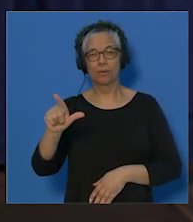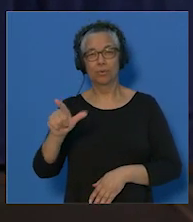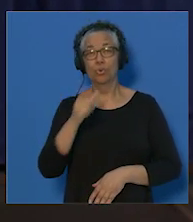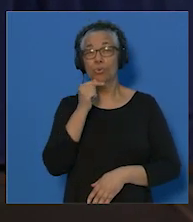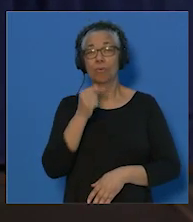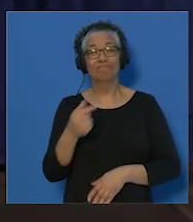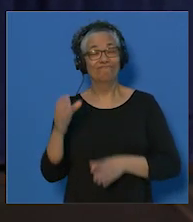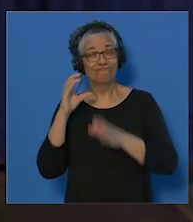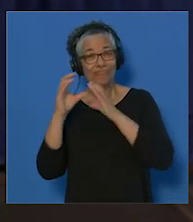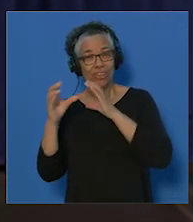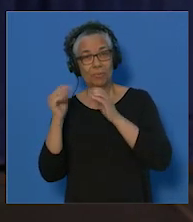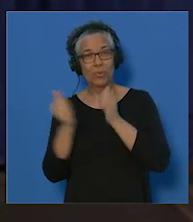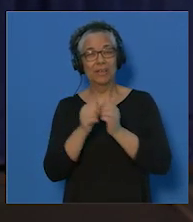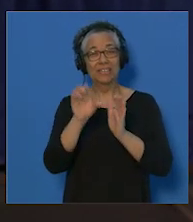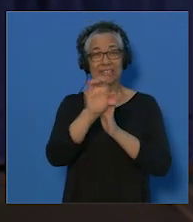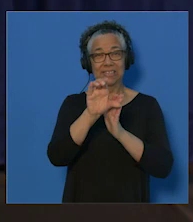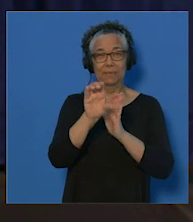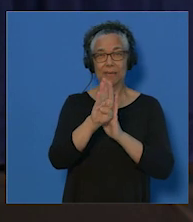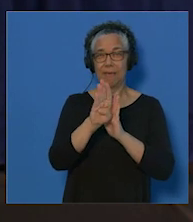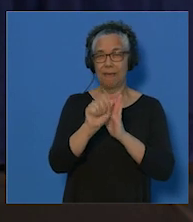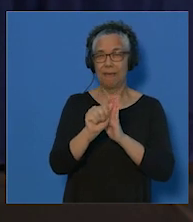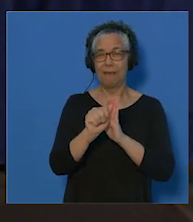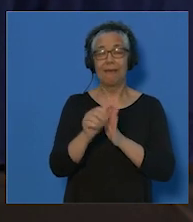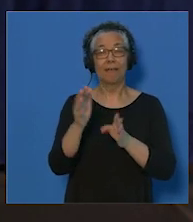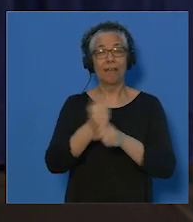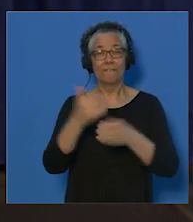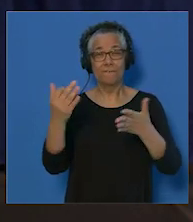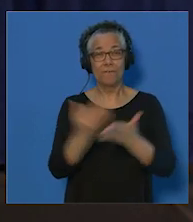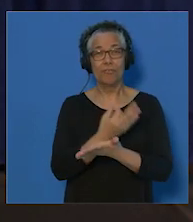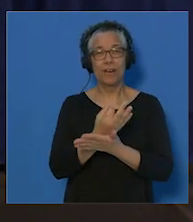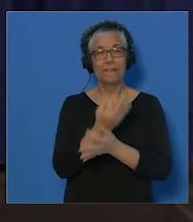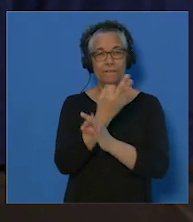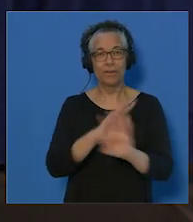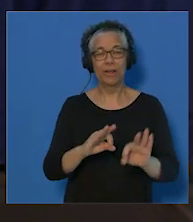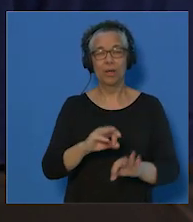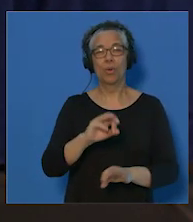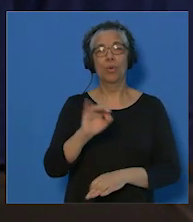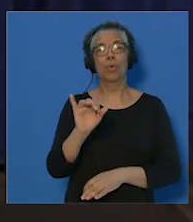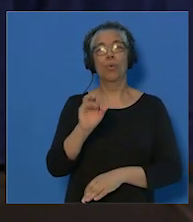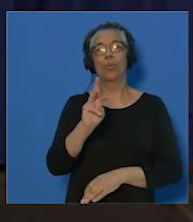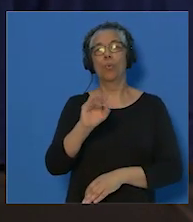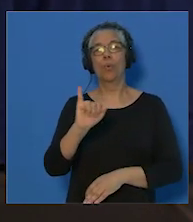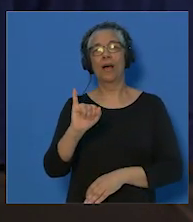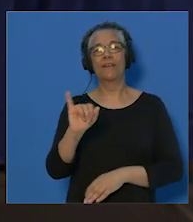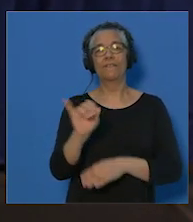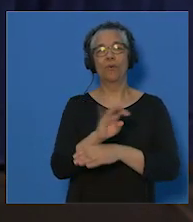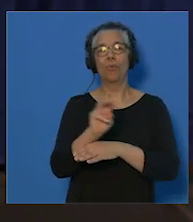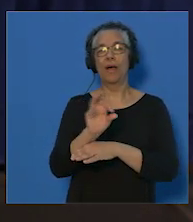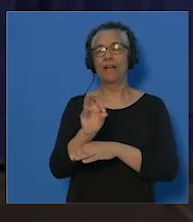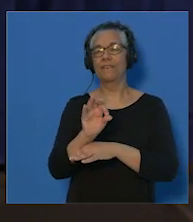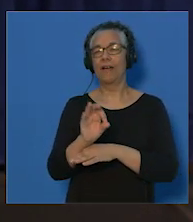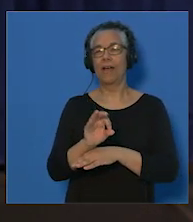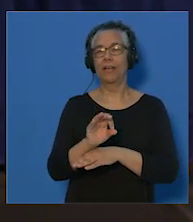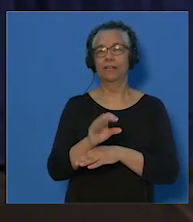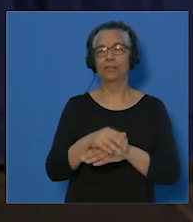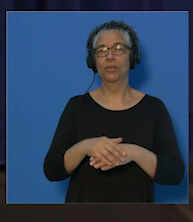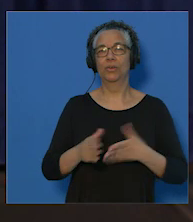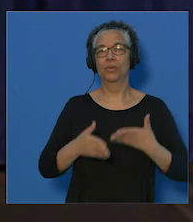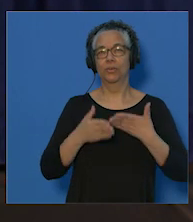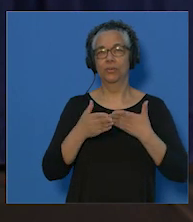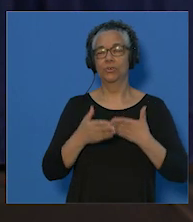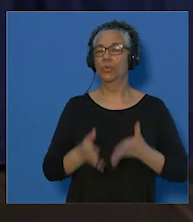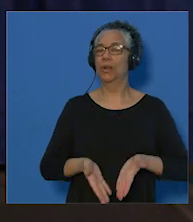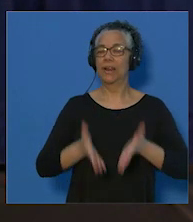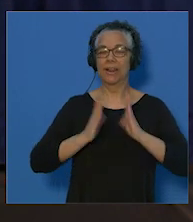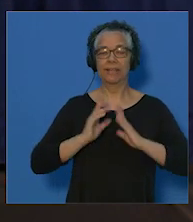Bridge Academy to offer free Wi-Fi hotspots for students without internet. These devices will enable students to participate in the